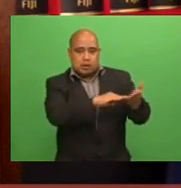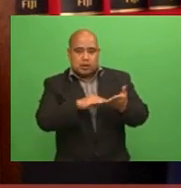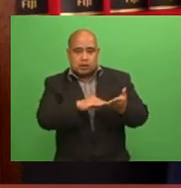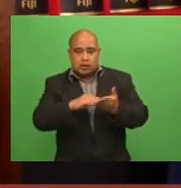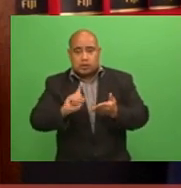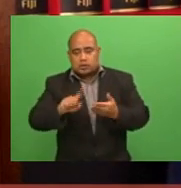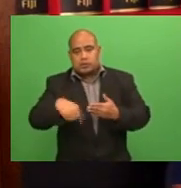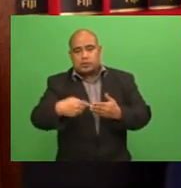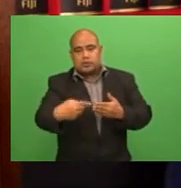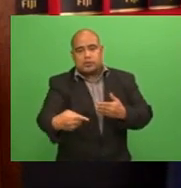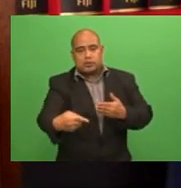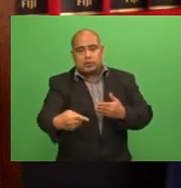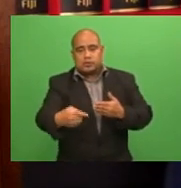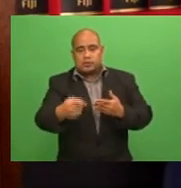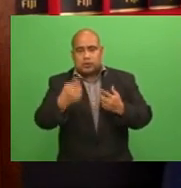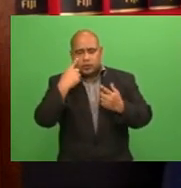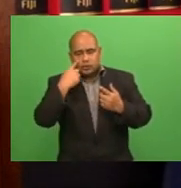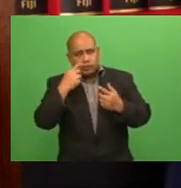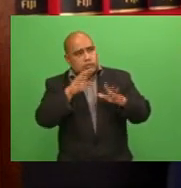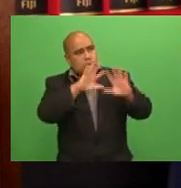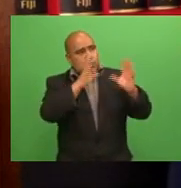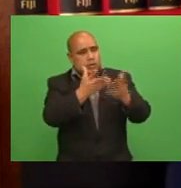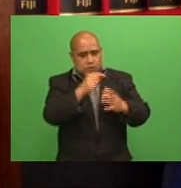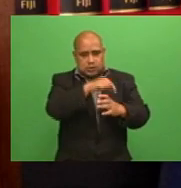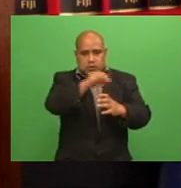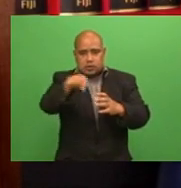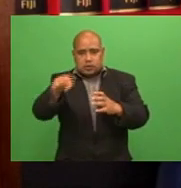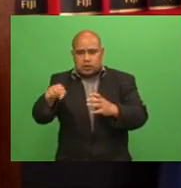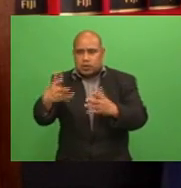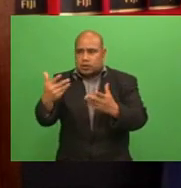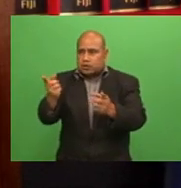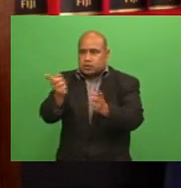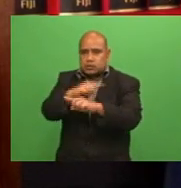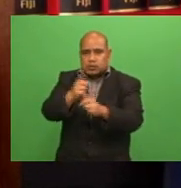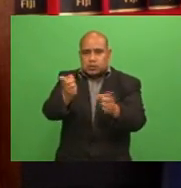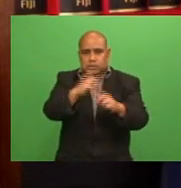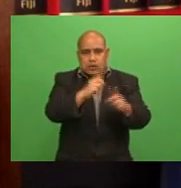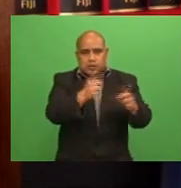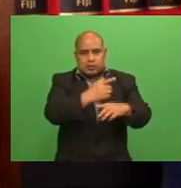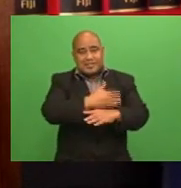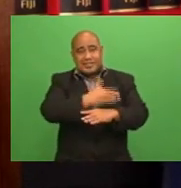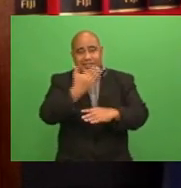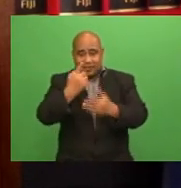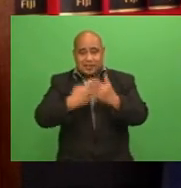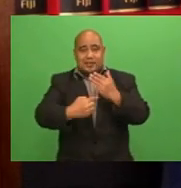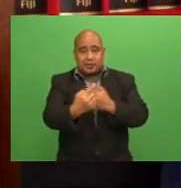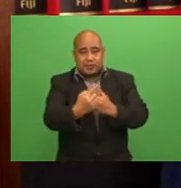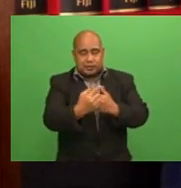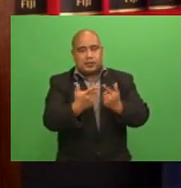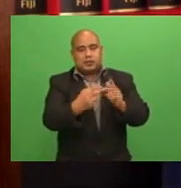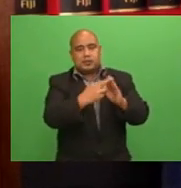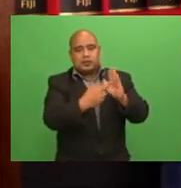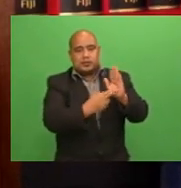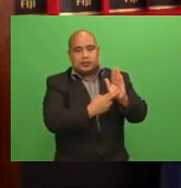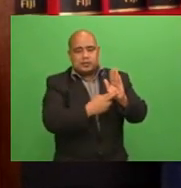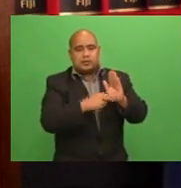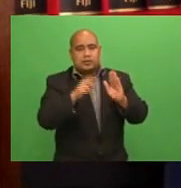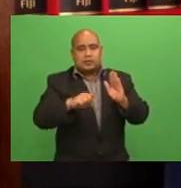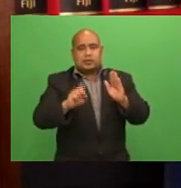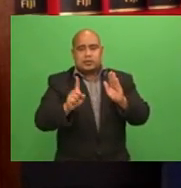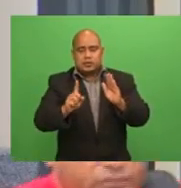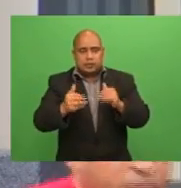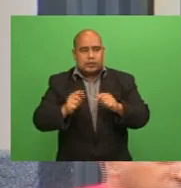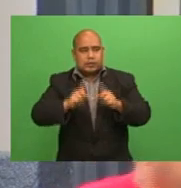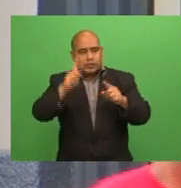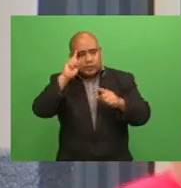world with respect to what's happening, what measures are being put in place, different governments around the